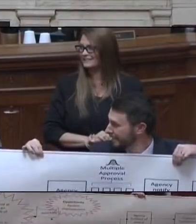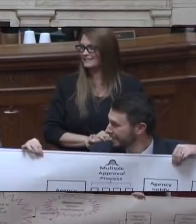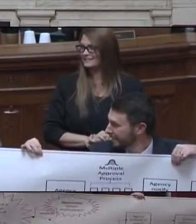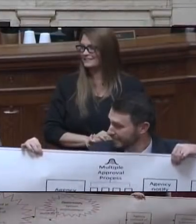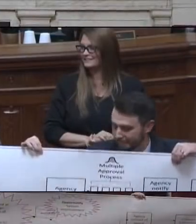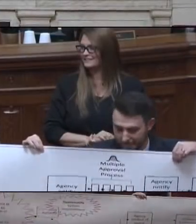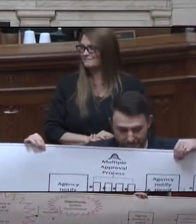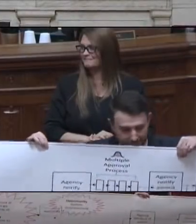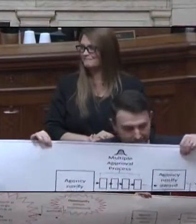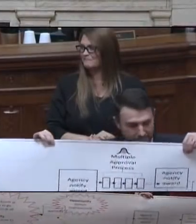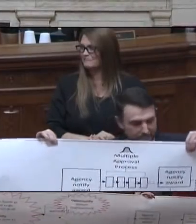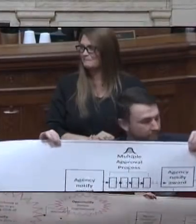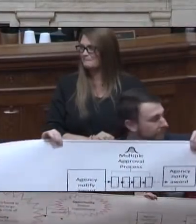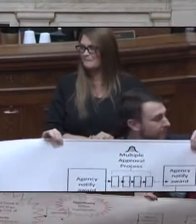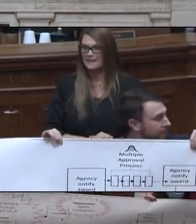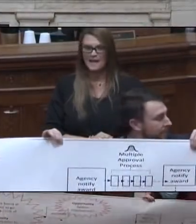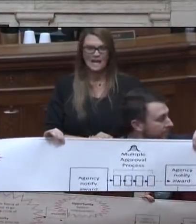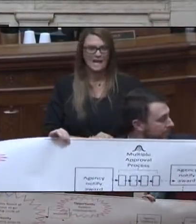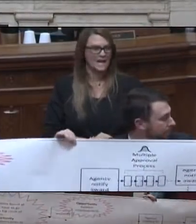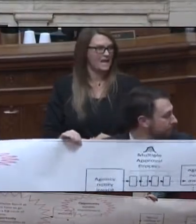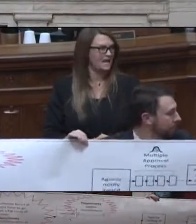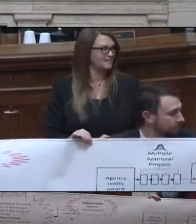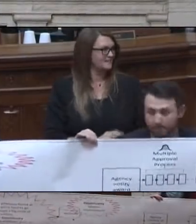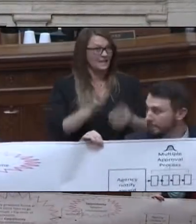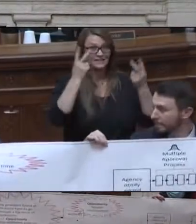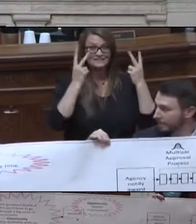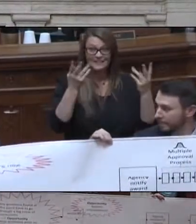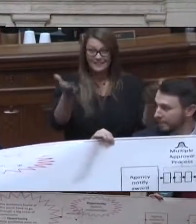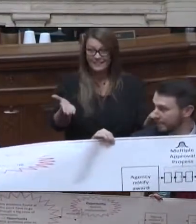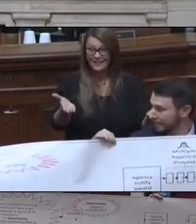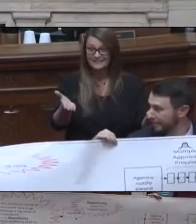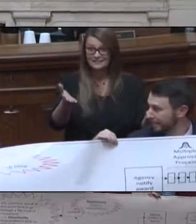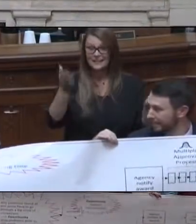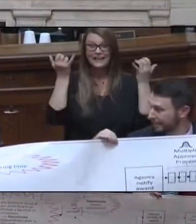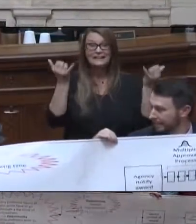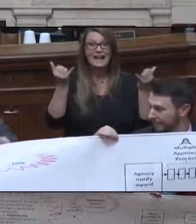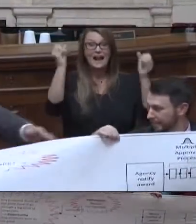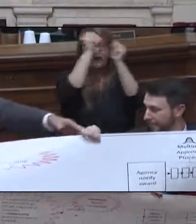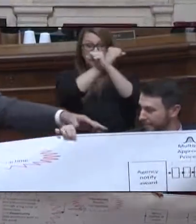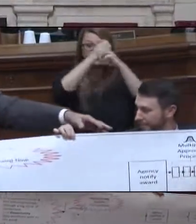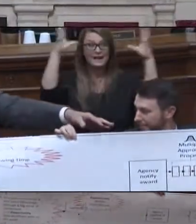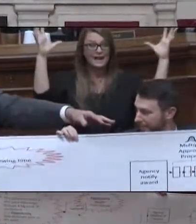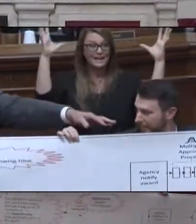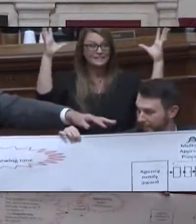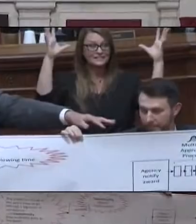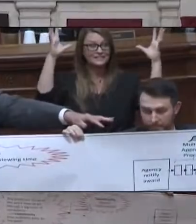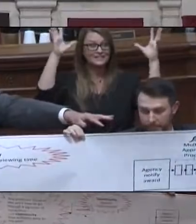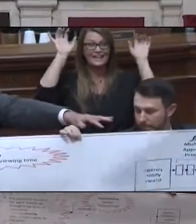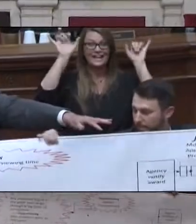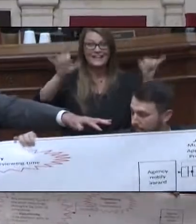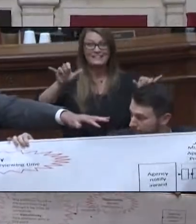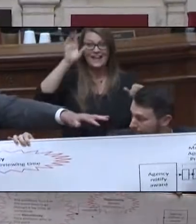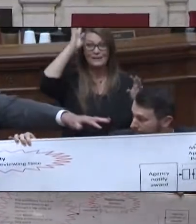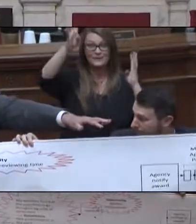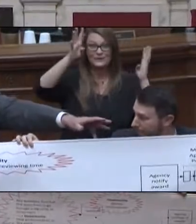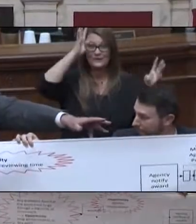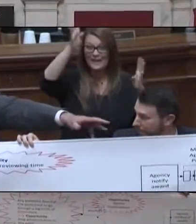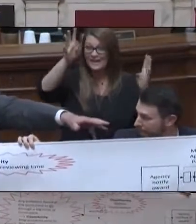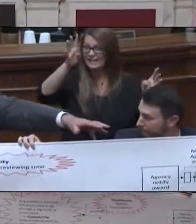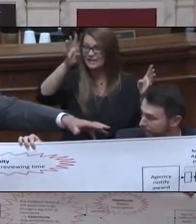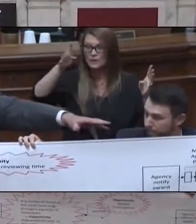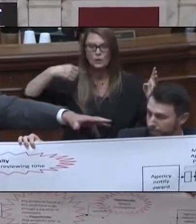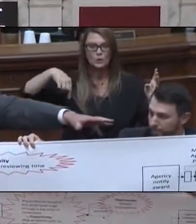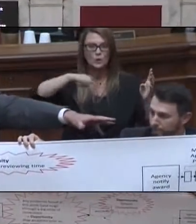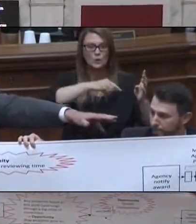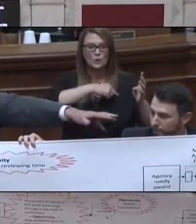Now, I want you to look at this, and I want you to imagine that was created so we